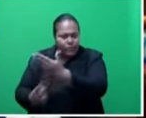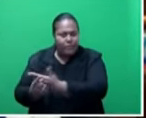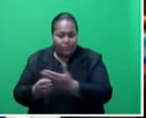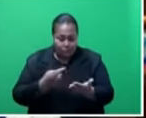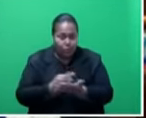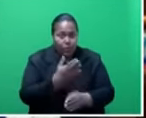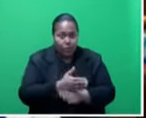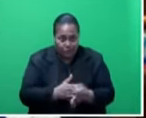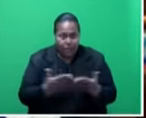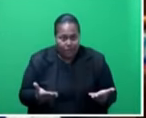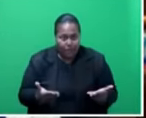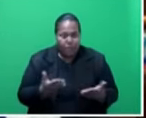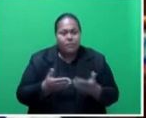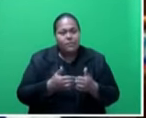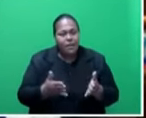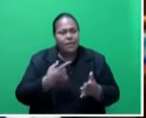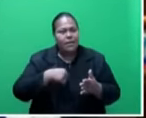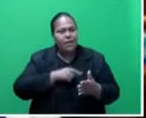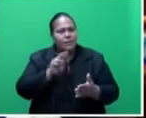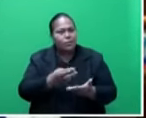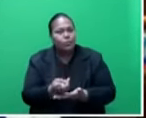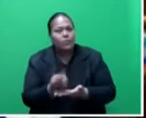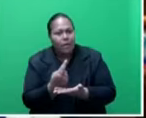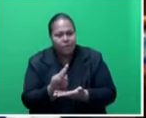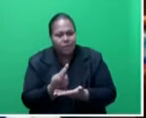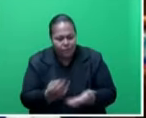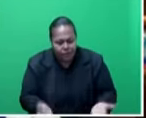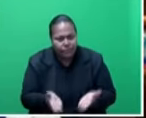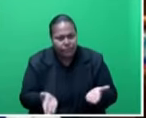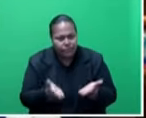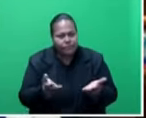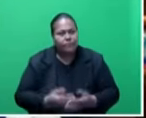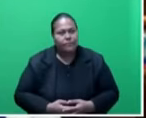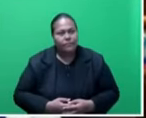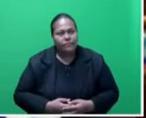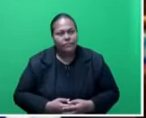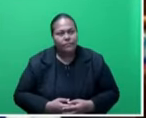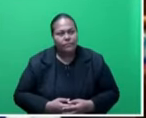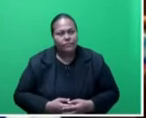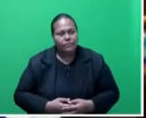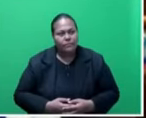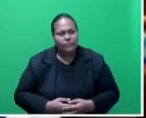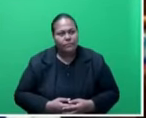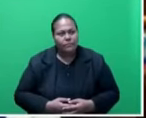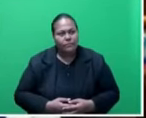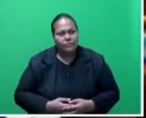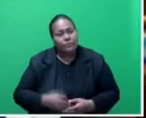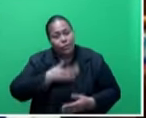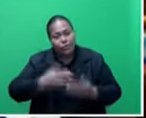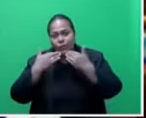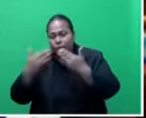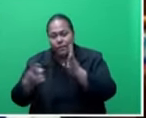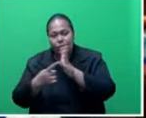as we bounce back to rebuild, recover, and rehabilitate. Mr. Speaker, allow me first to acknowledge the assistance by UN Food and